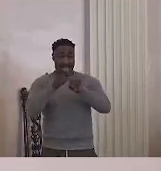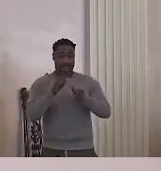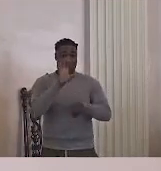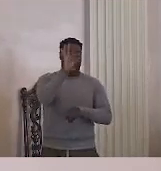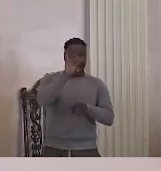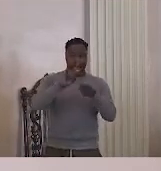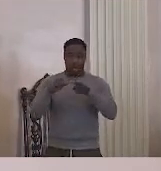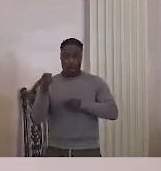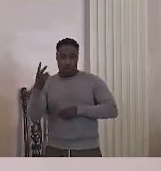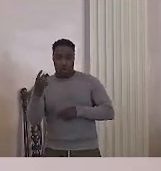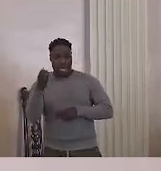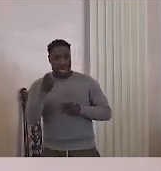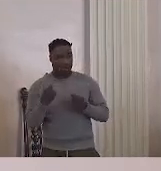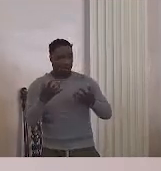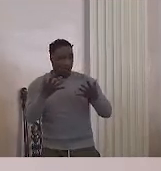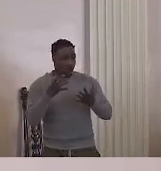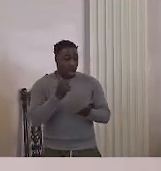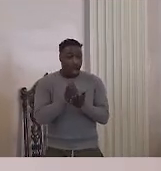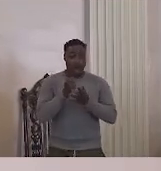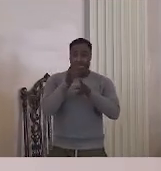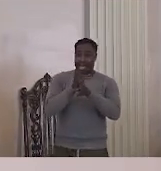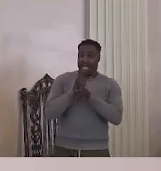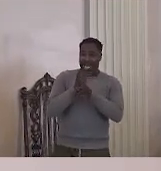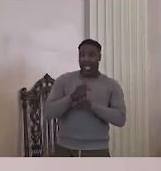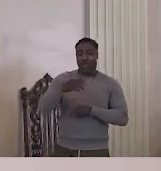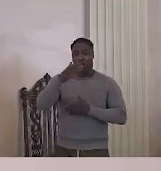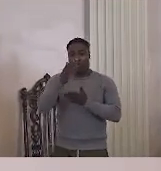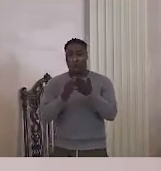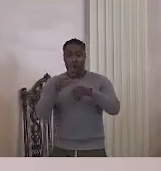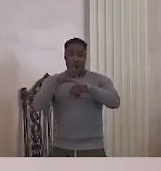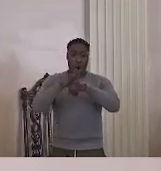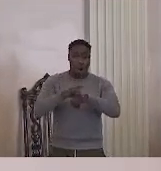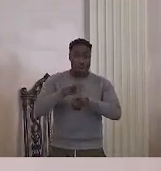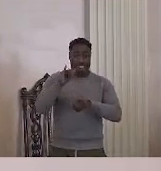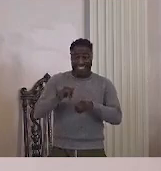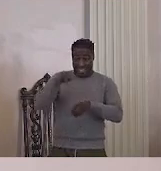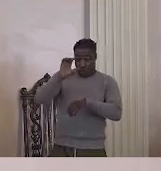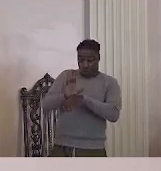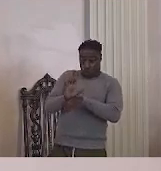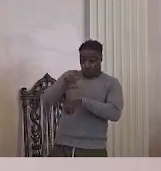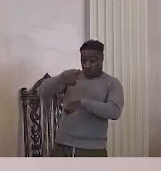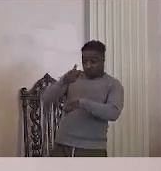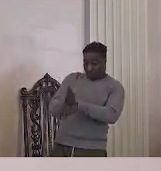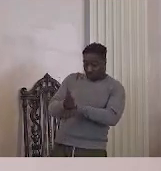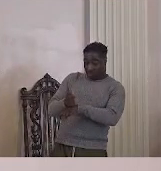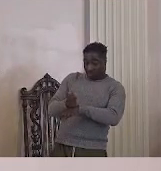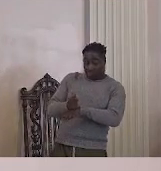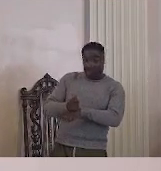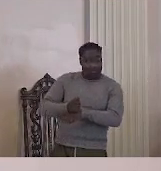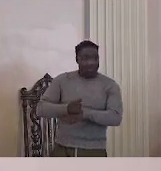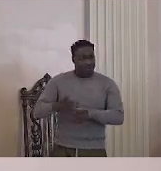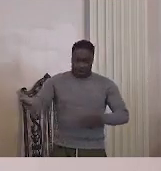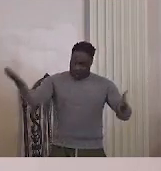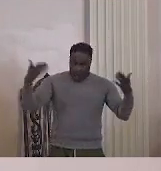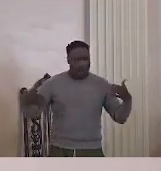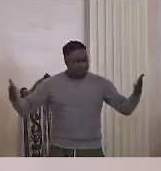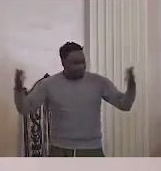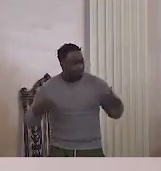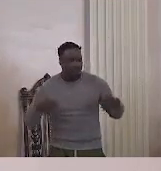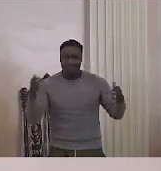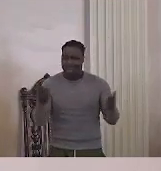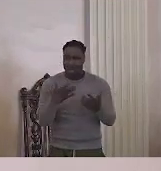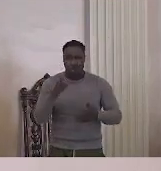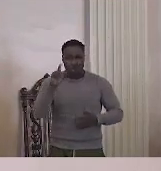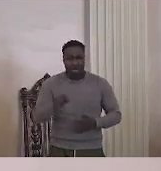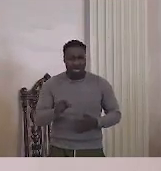noon. And if you would like to help care for the part of the earth for which this church is steward, just come. Everything